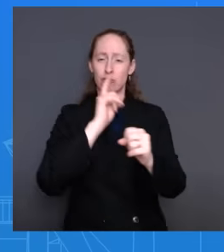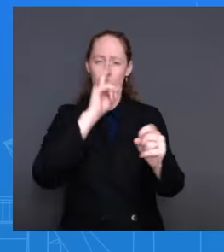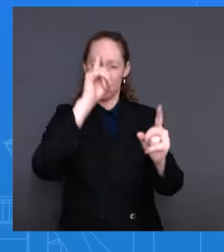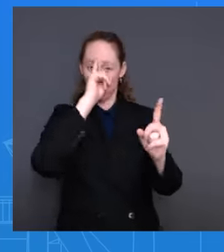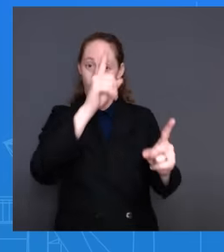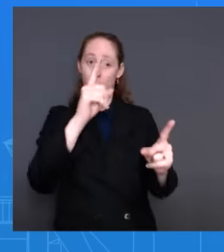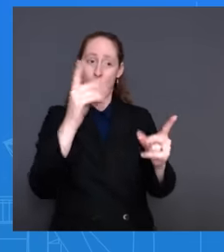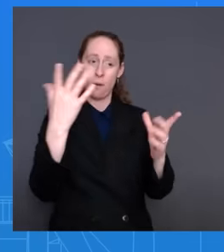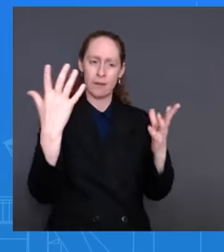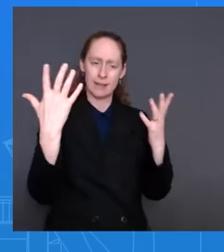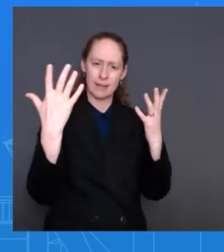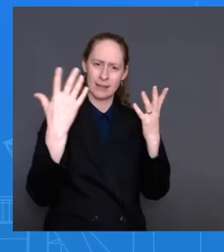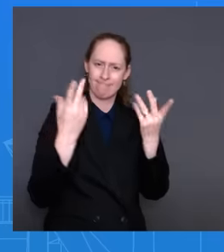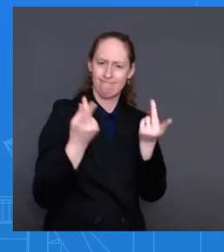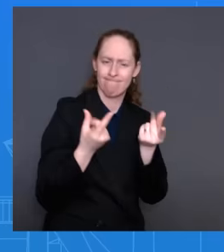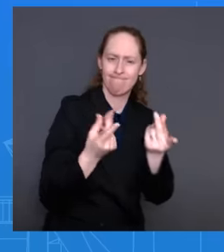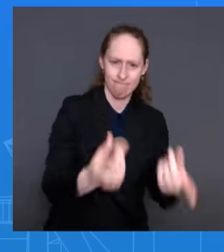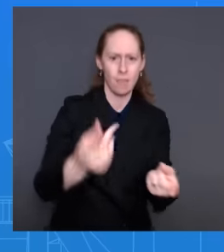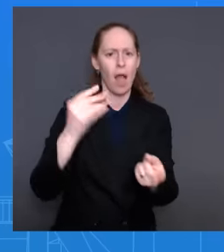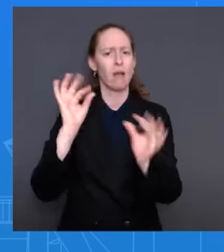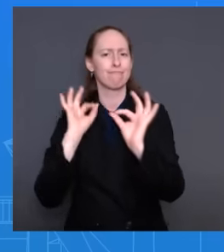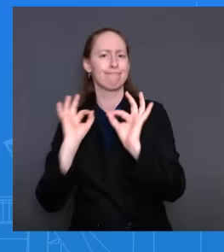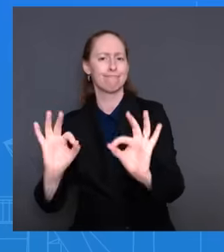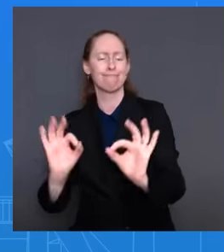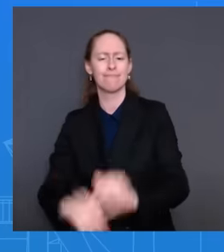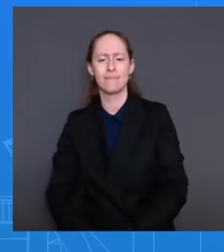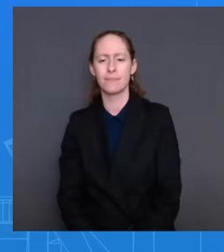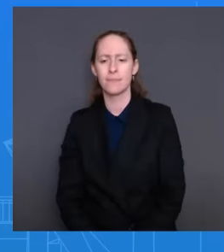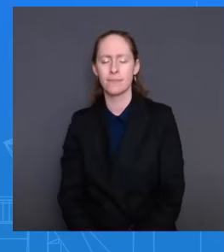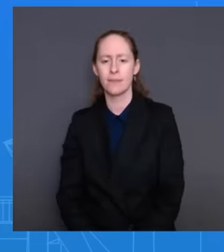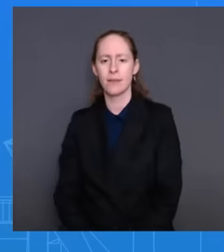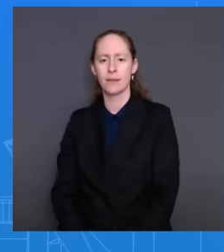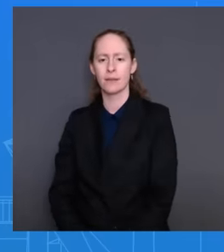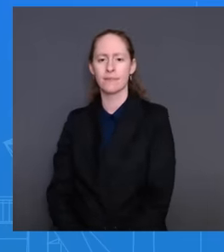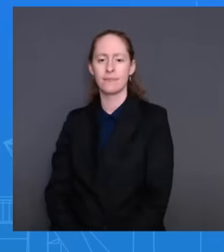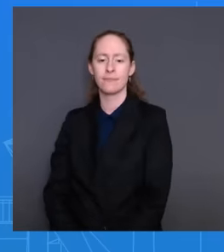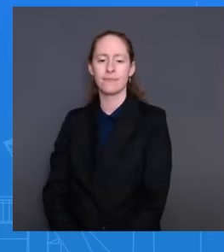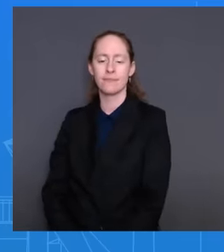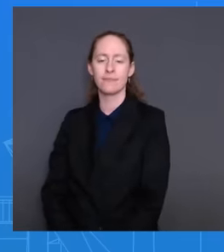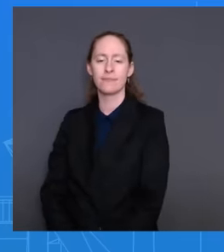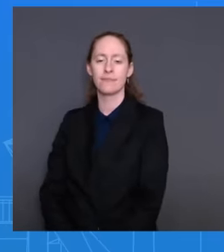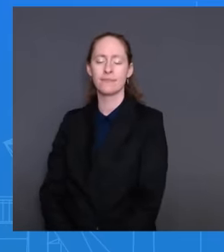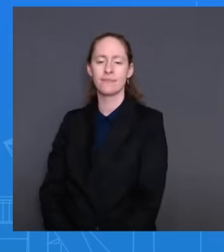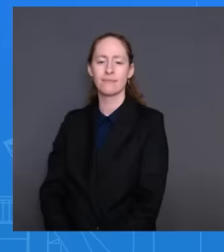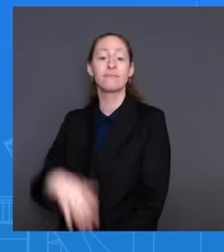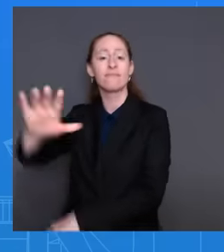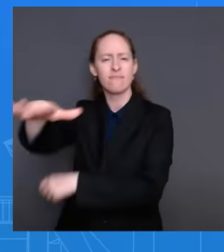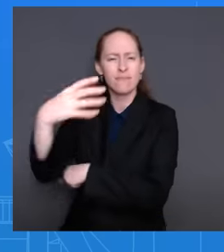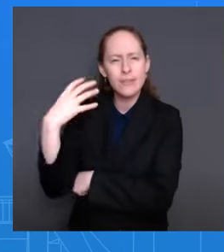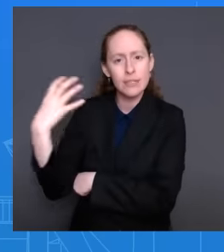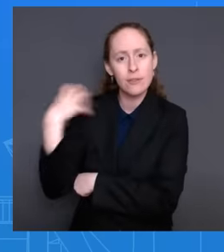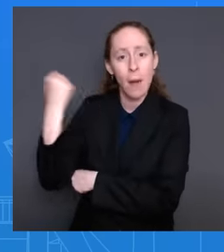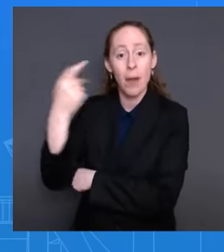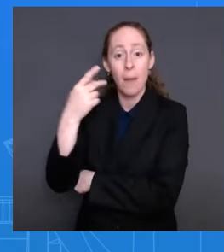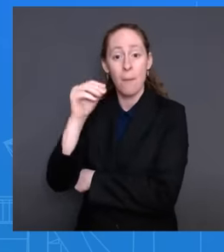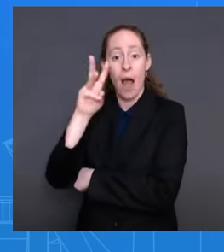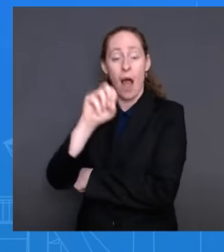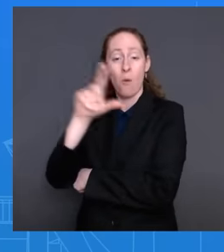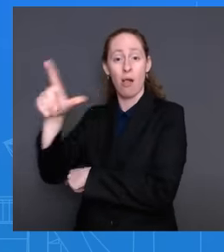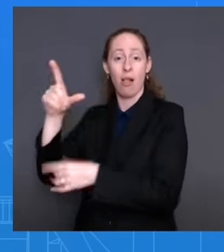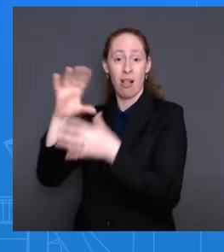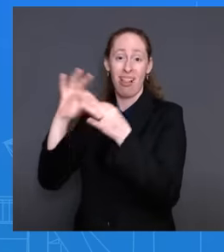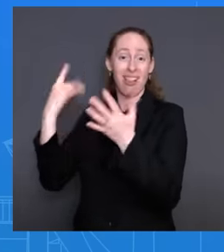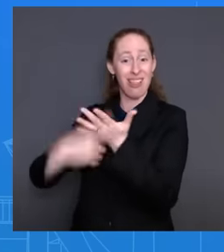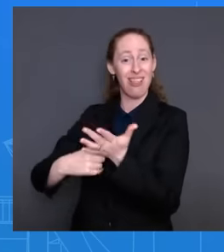All right, just a couple more, John. Thanks, Brian. Chair Powell has said there are limited tools that the Fed has to deal with supply shocks, like what we